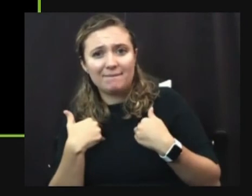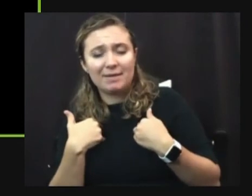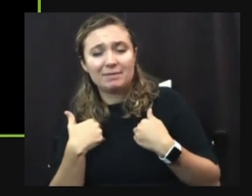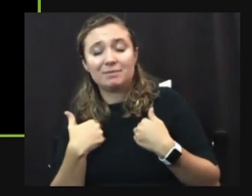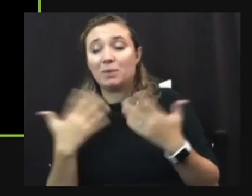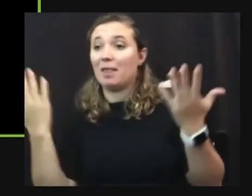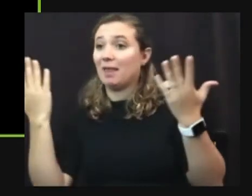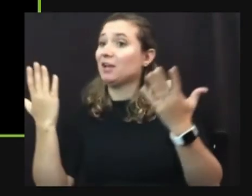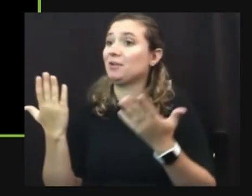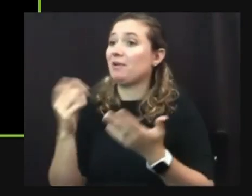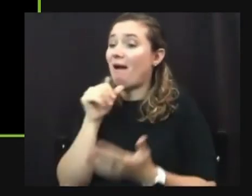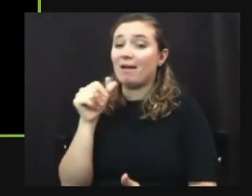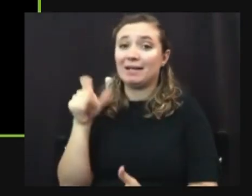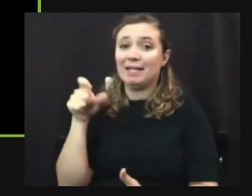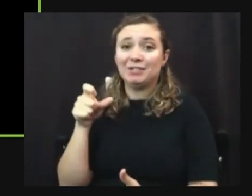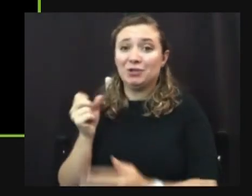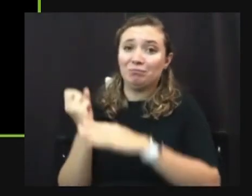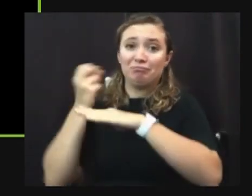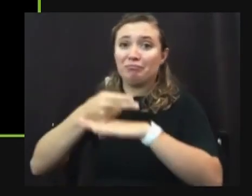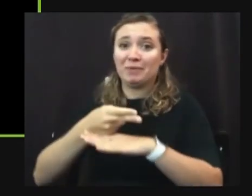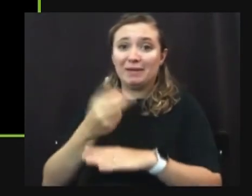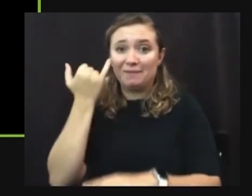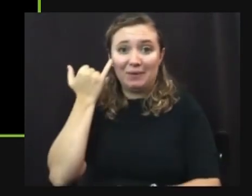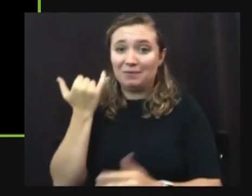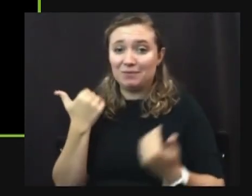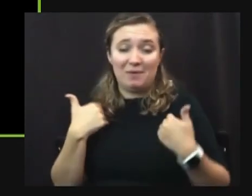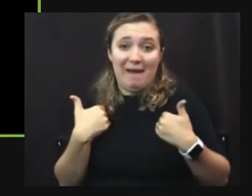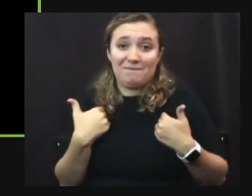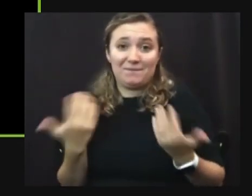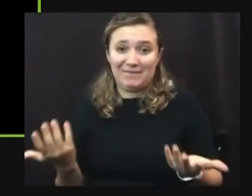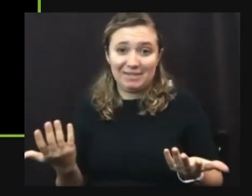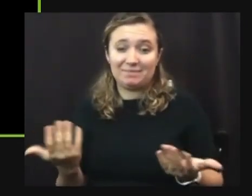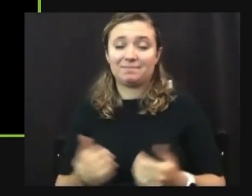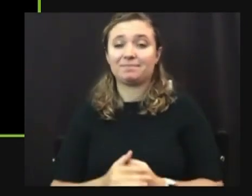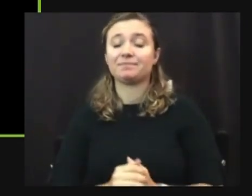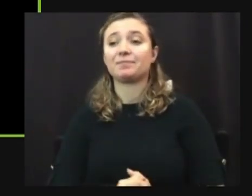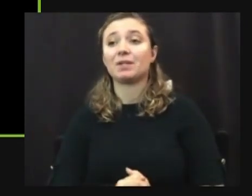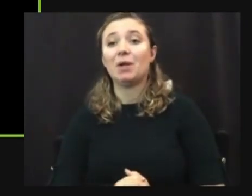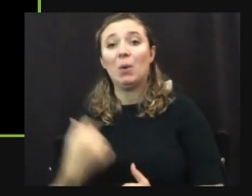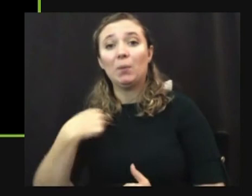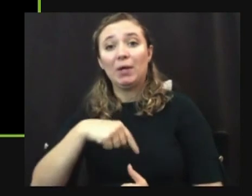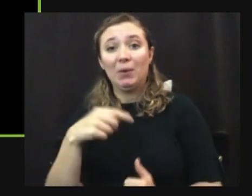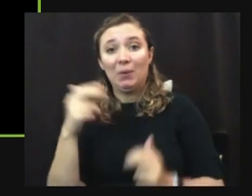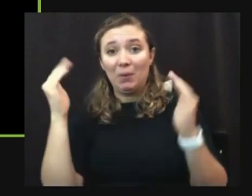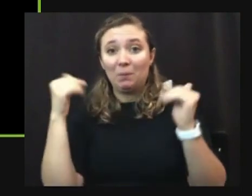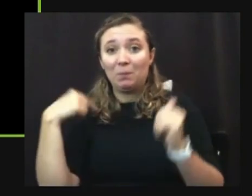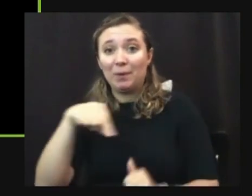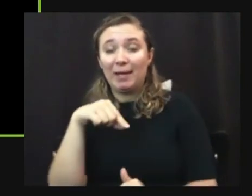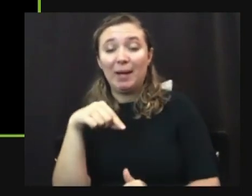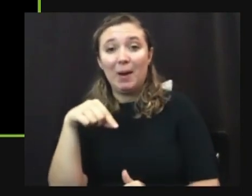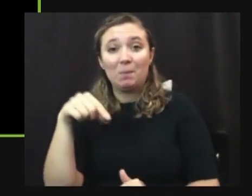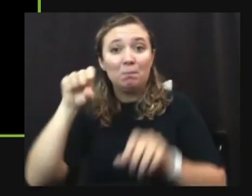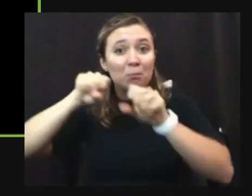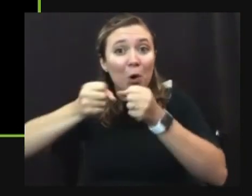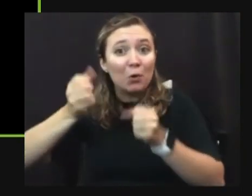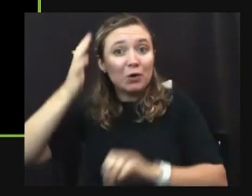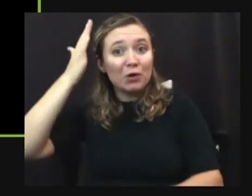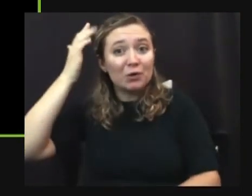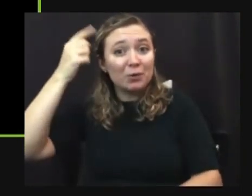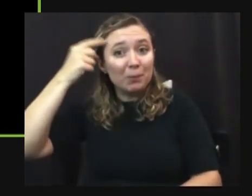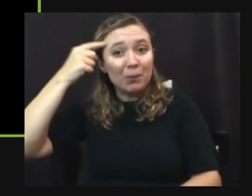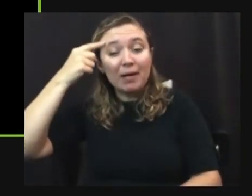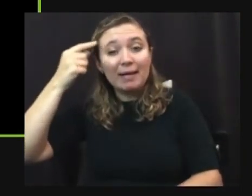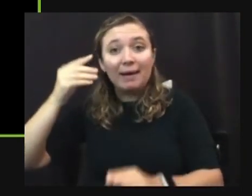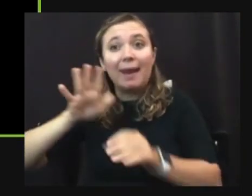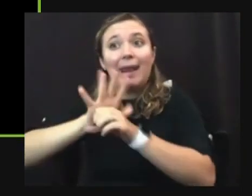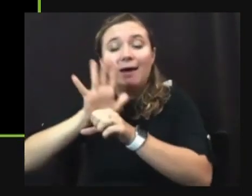already. Doing the thing. So we hope we broke your brain enough that you can now start some